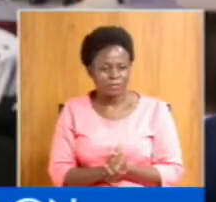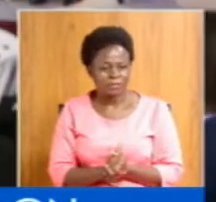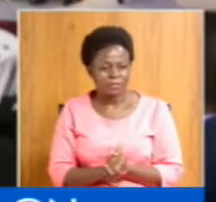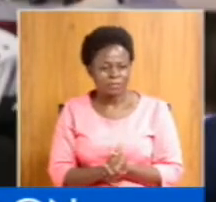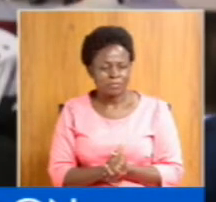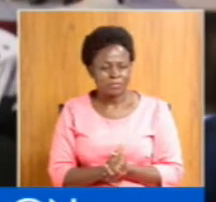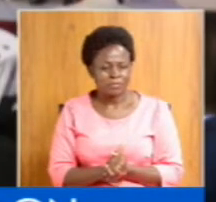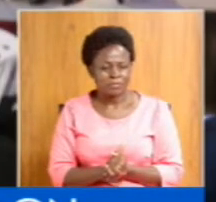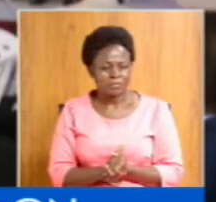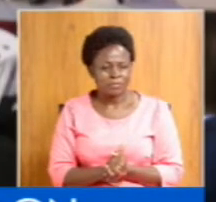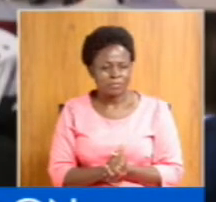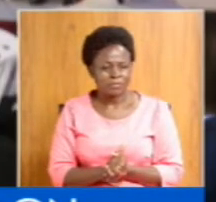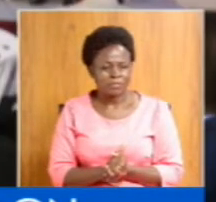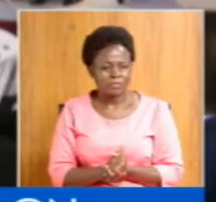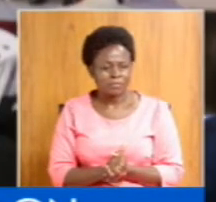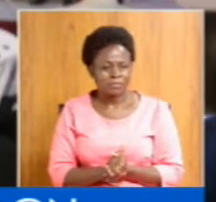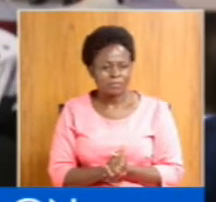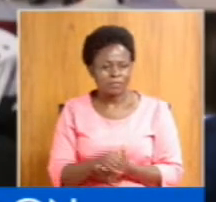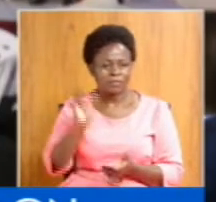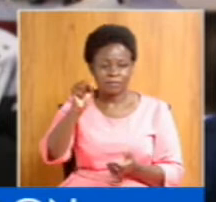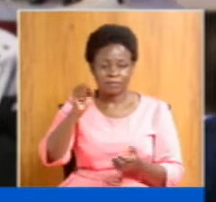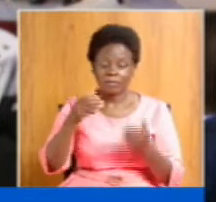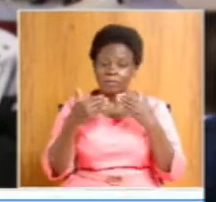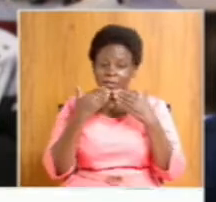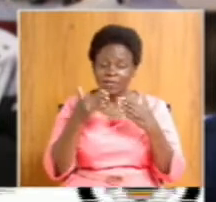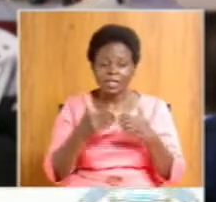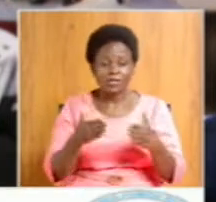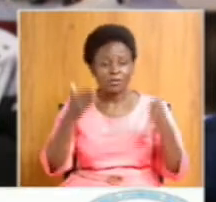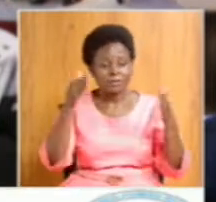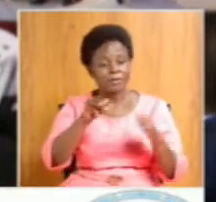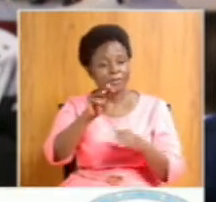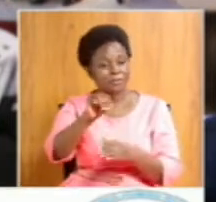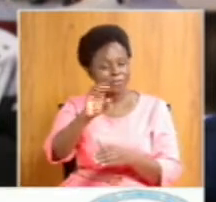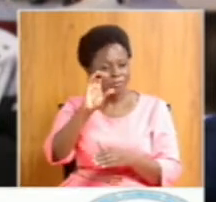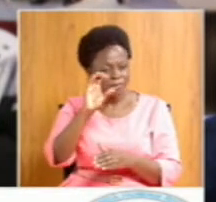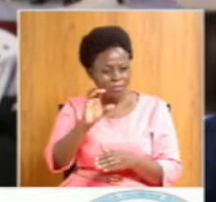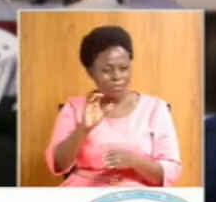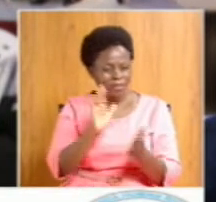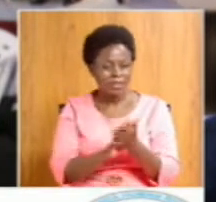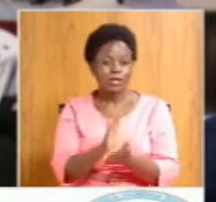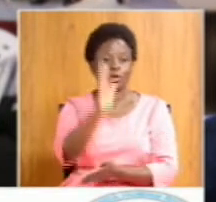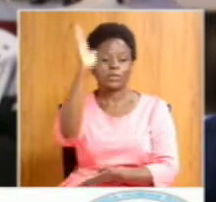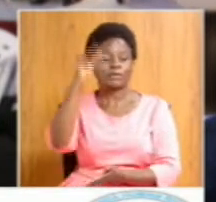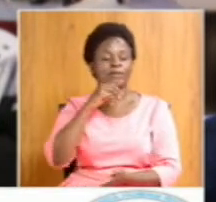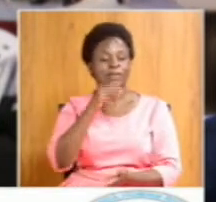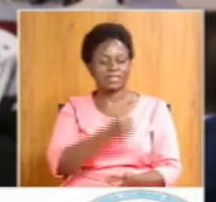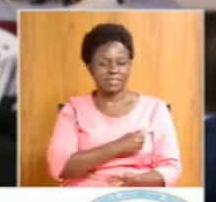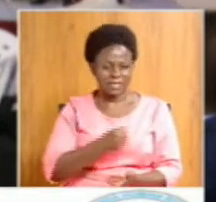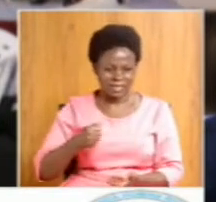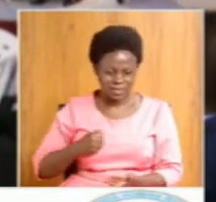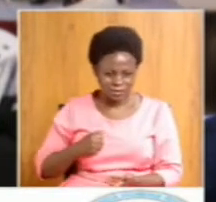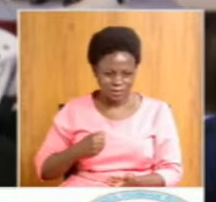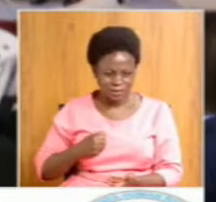Hello. Yes. Yes. Thank you very much, moderator. Good afternoon, ladies and gentlemen.